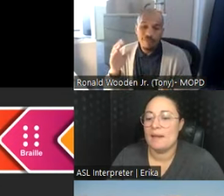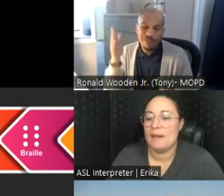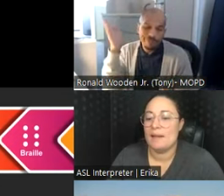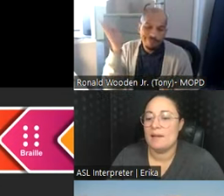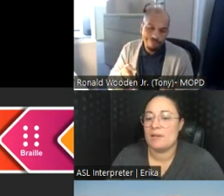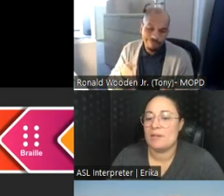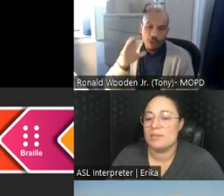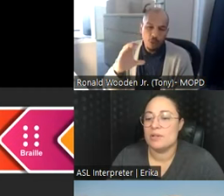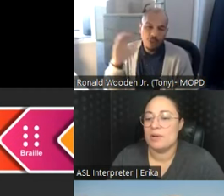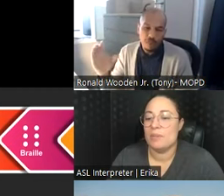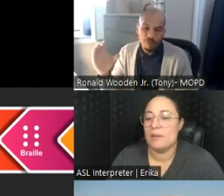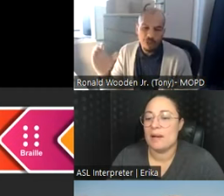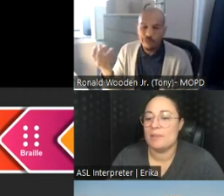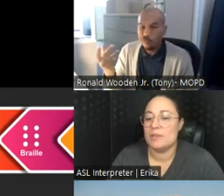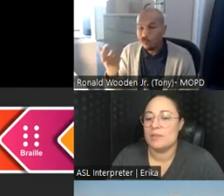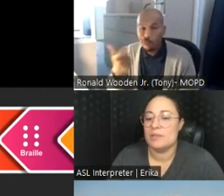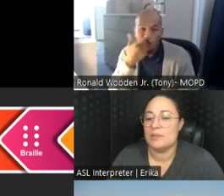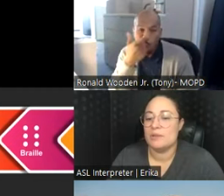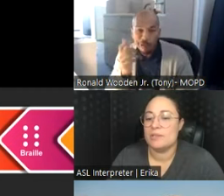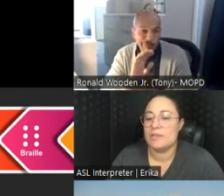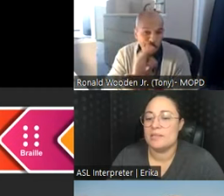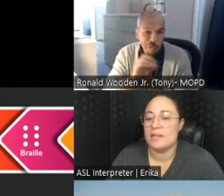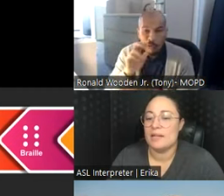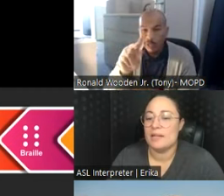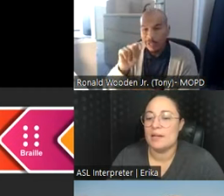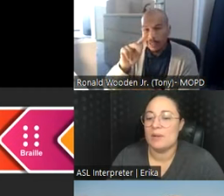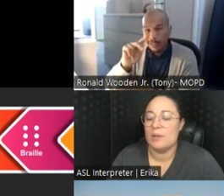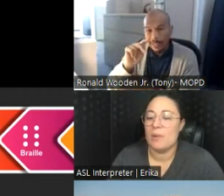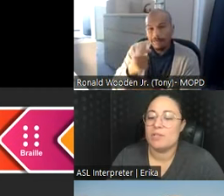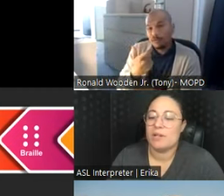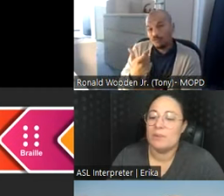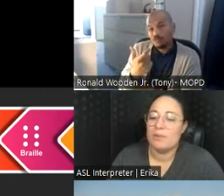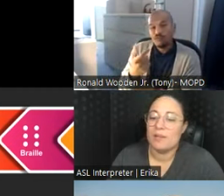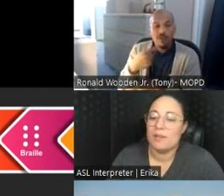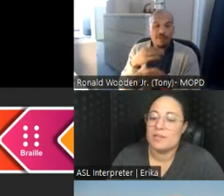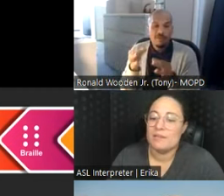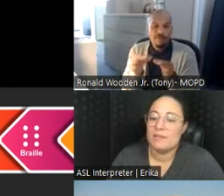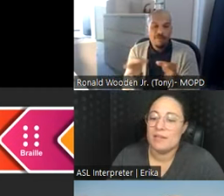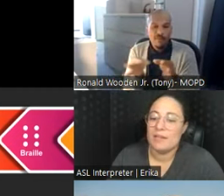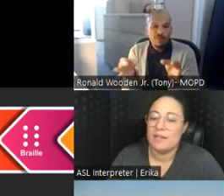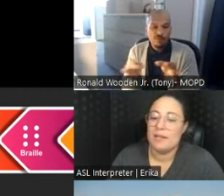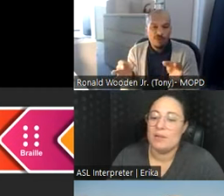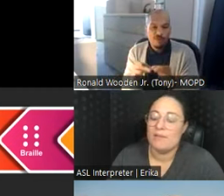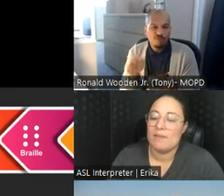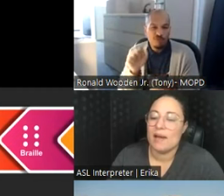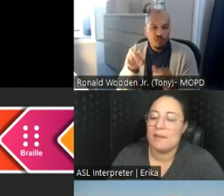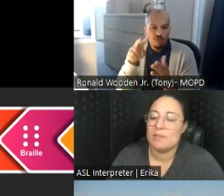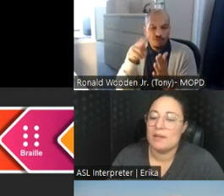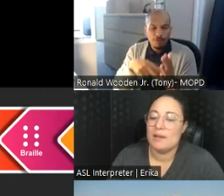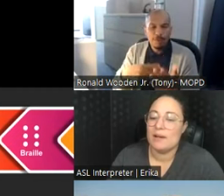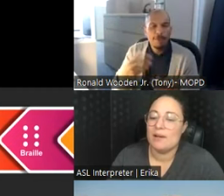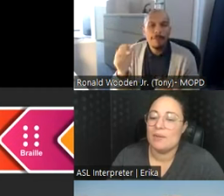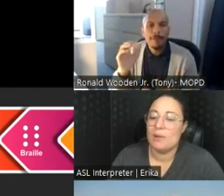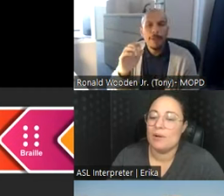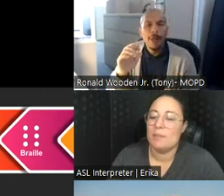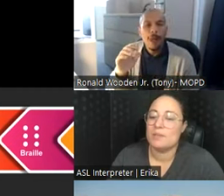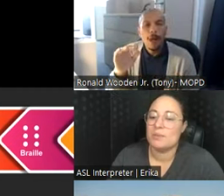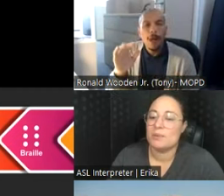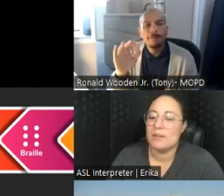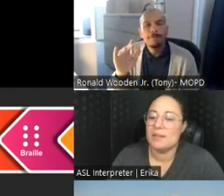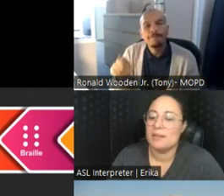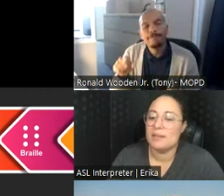And then there's open captions or CC. When you're watching a movie or a TV, you have the captioning there where you're